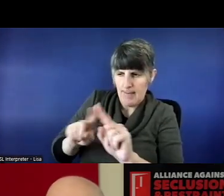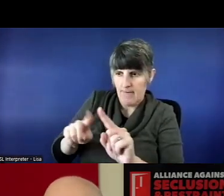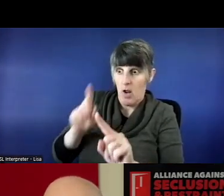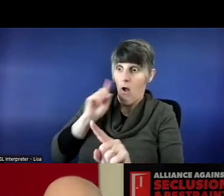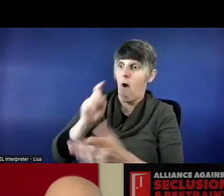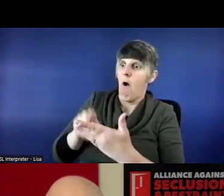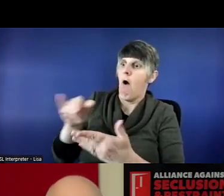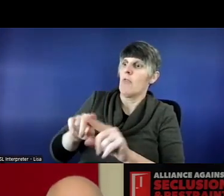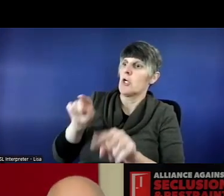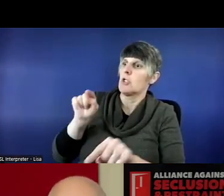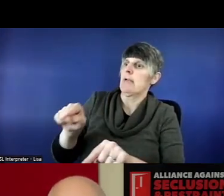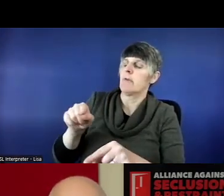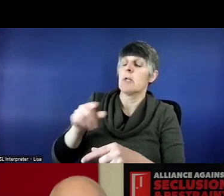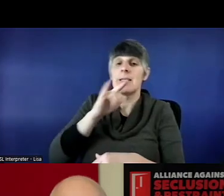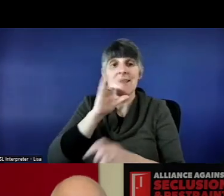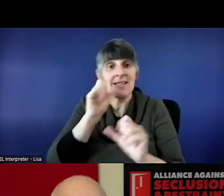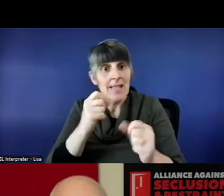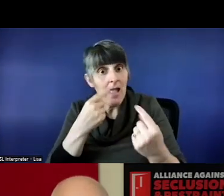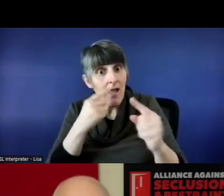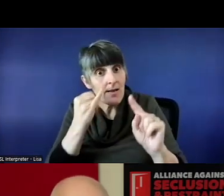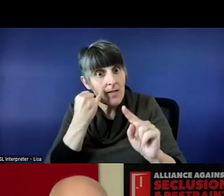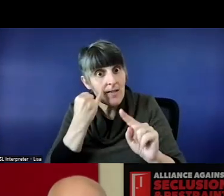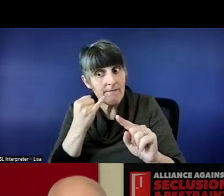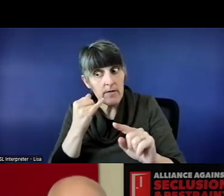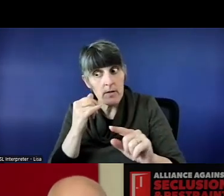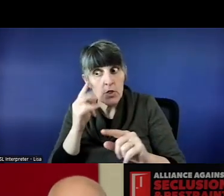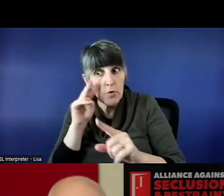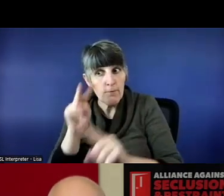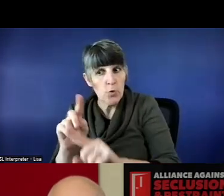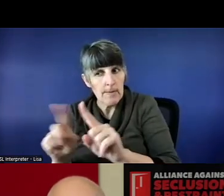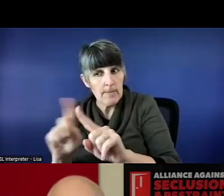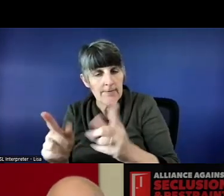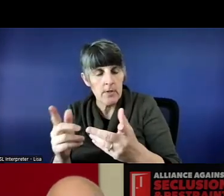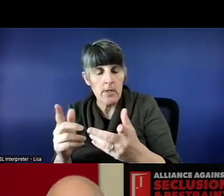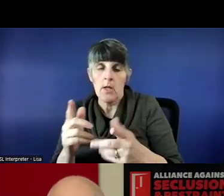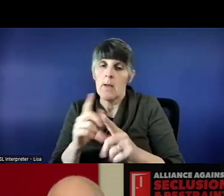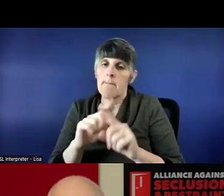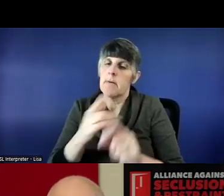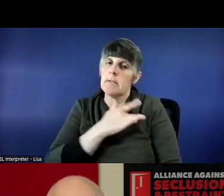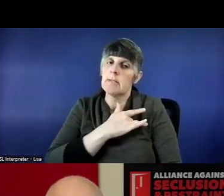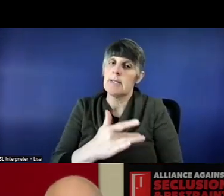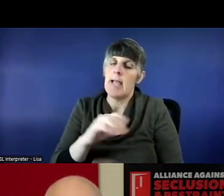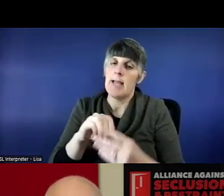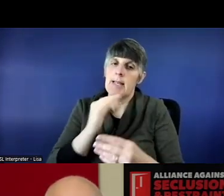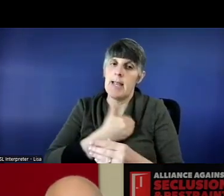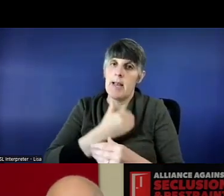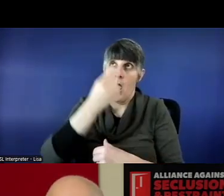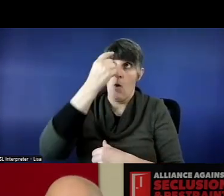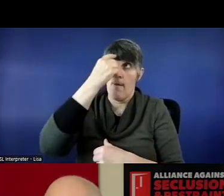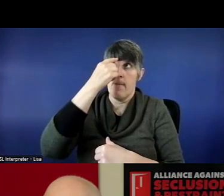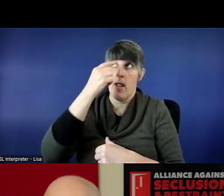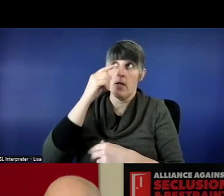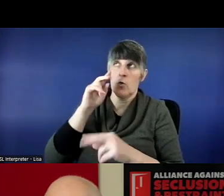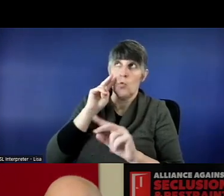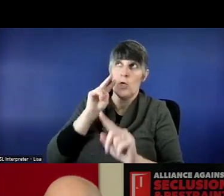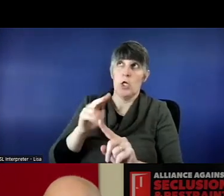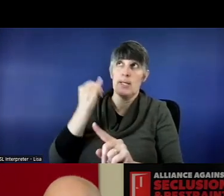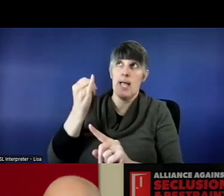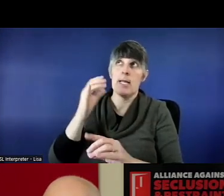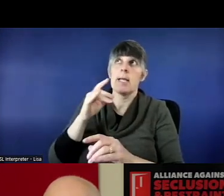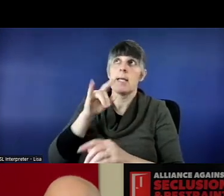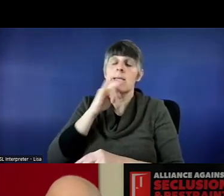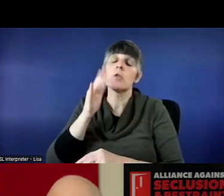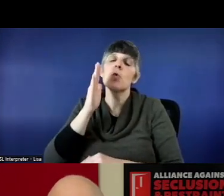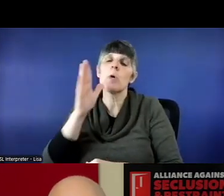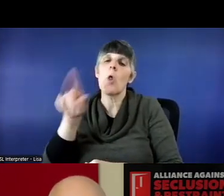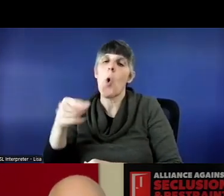kids do well if they can. Simple thing to say, but if you put it in context, very often in our minds, we look at the idea that kids do well if they want